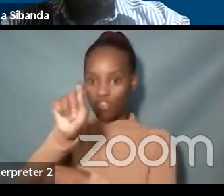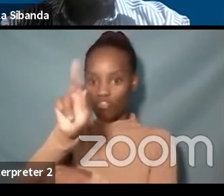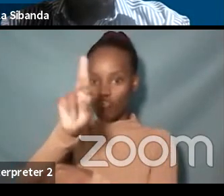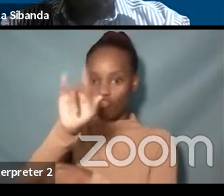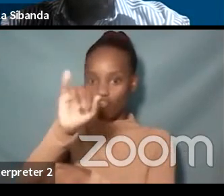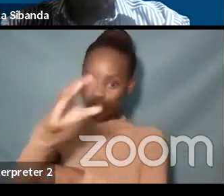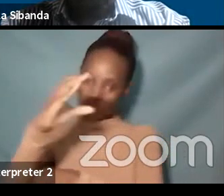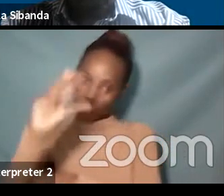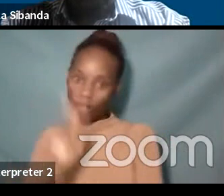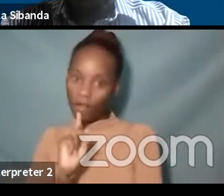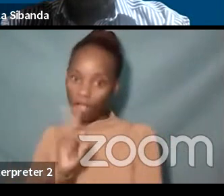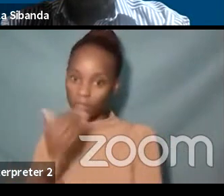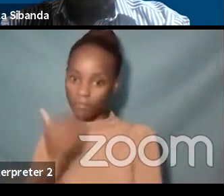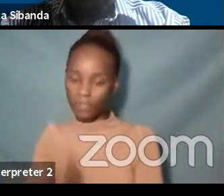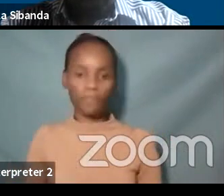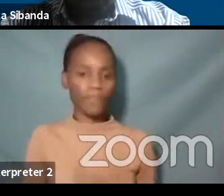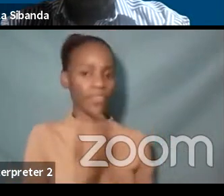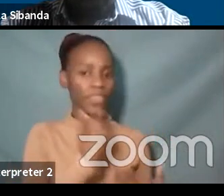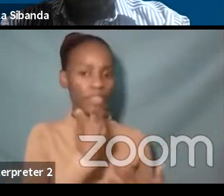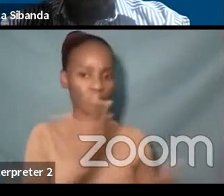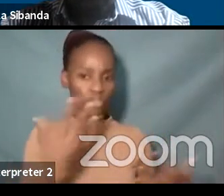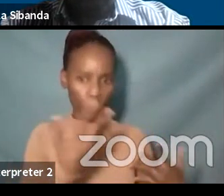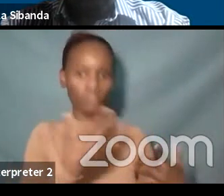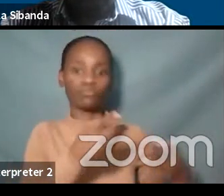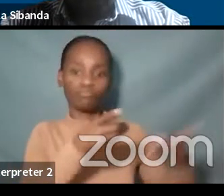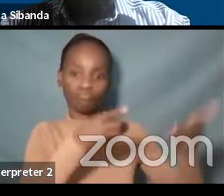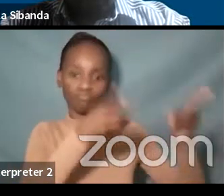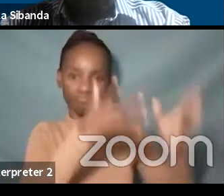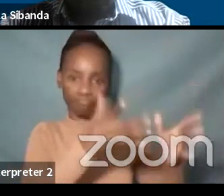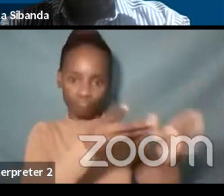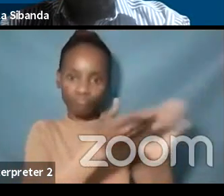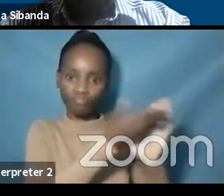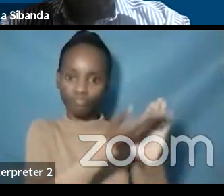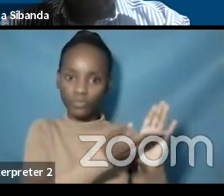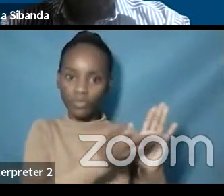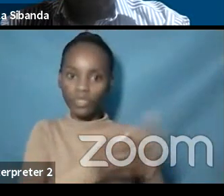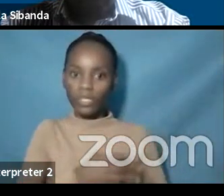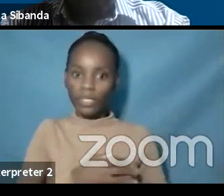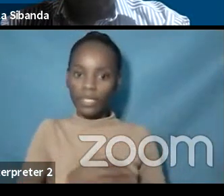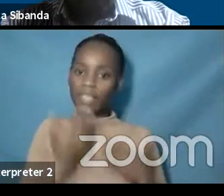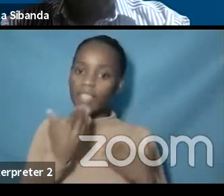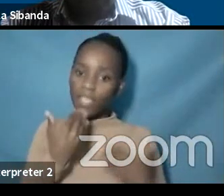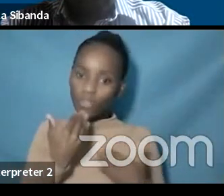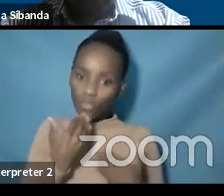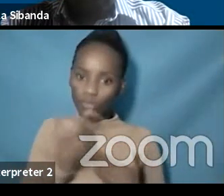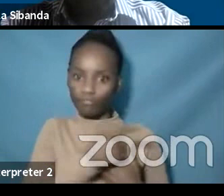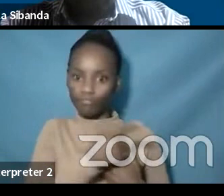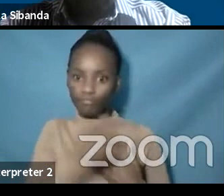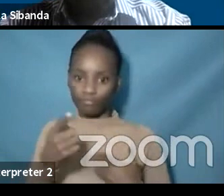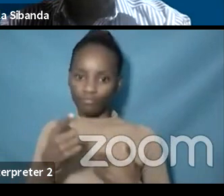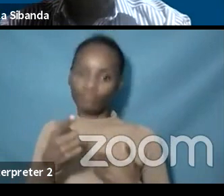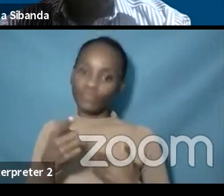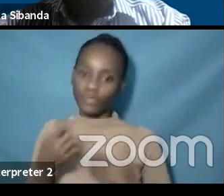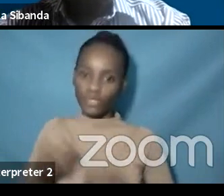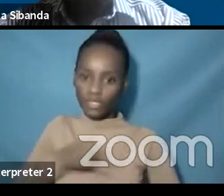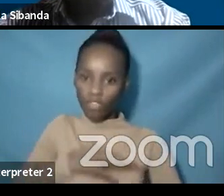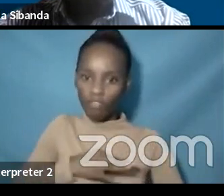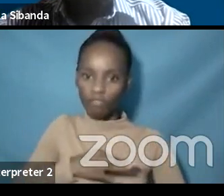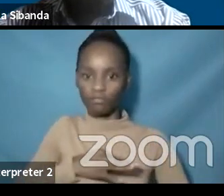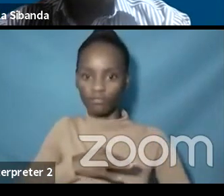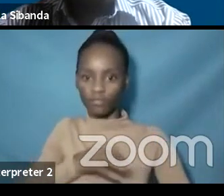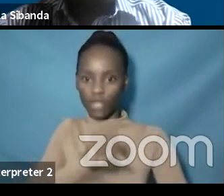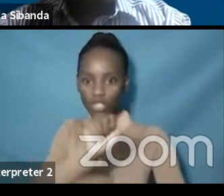Thanks, Mr. Mugeri, and thanks to the colleagues as well as the participants in this